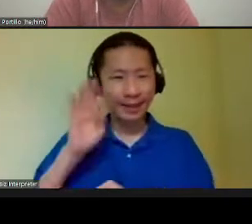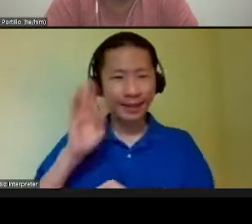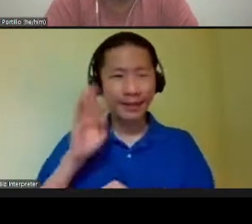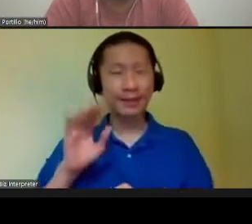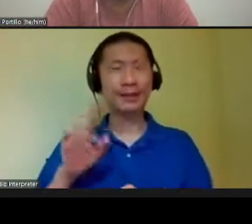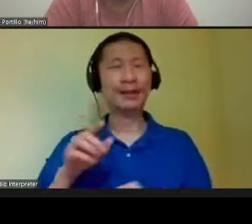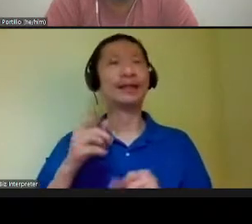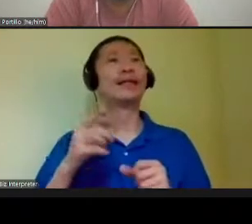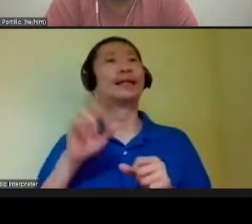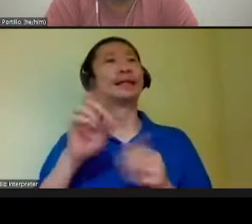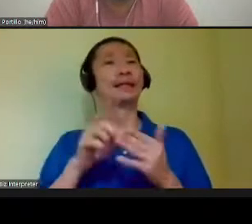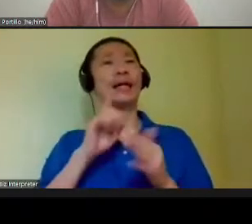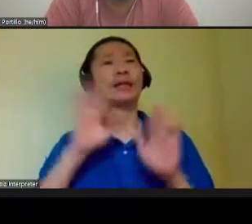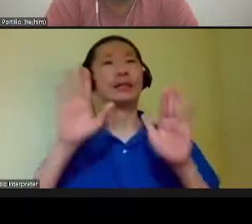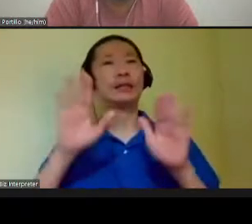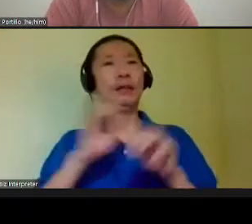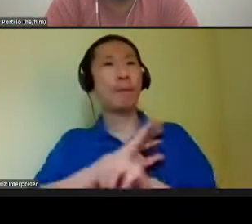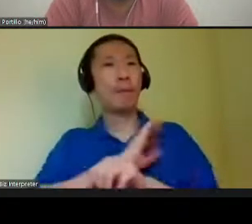can